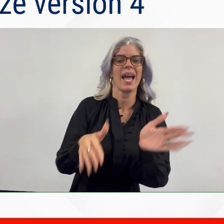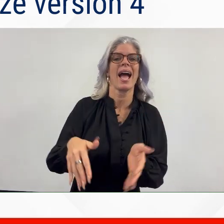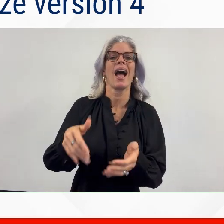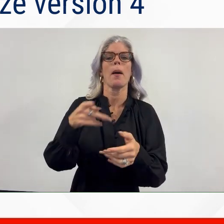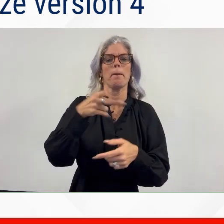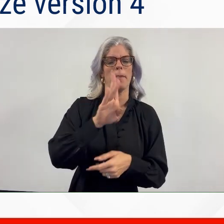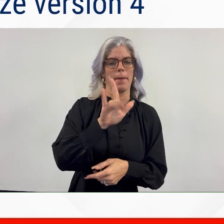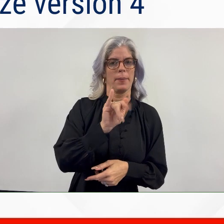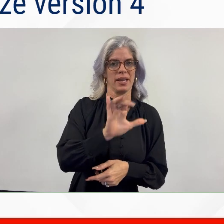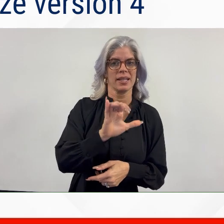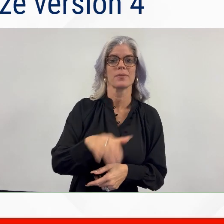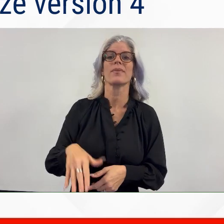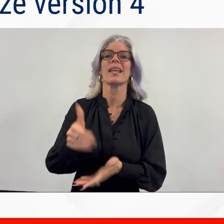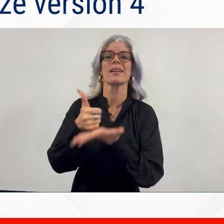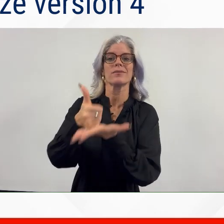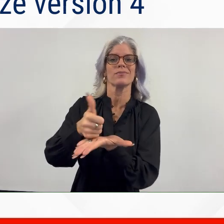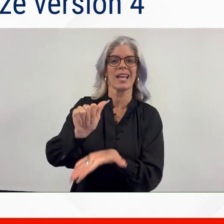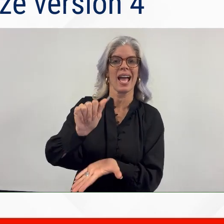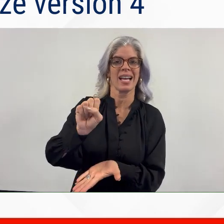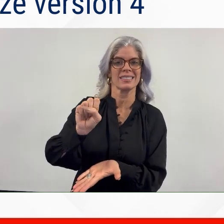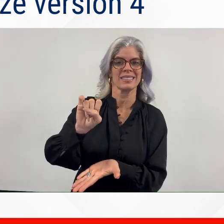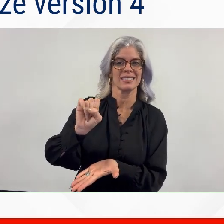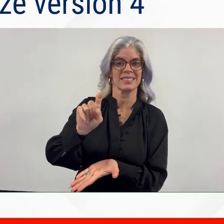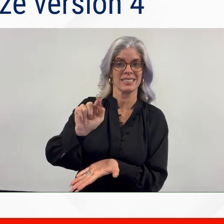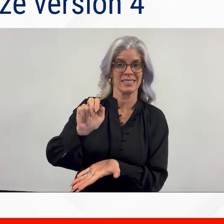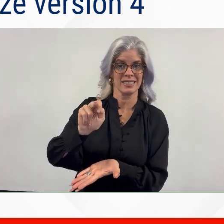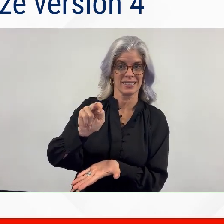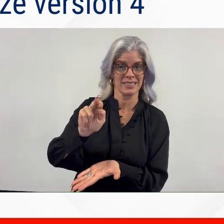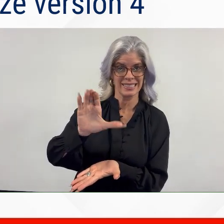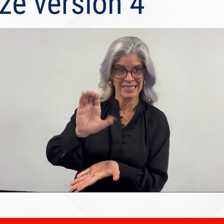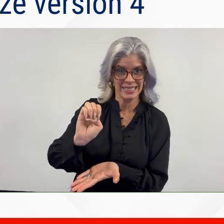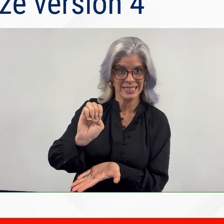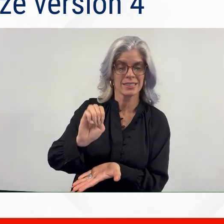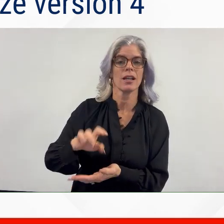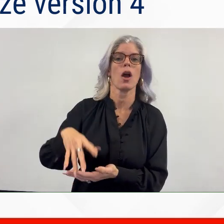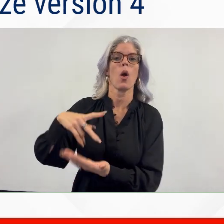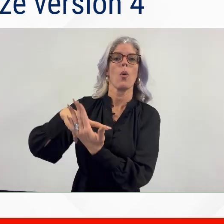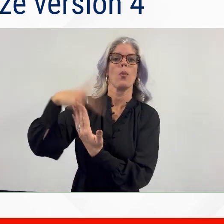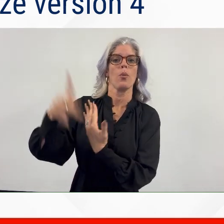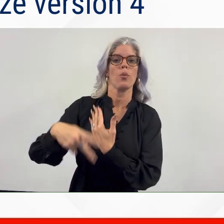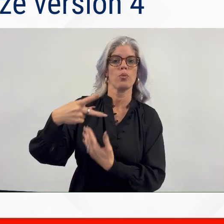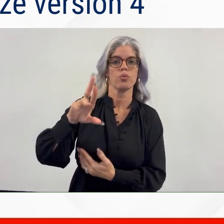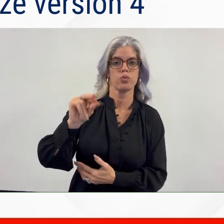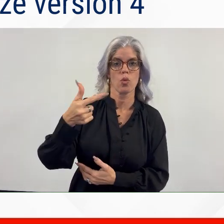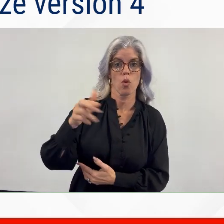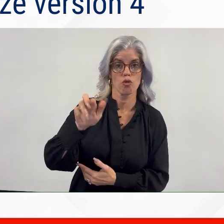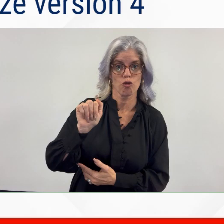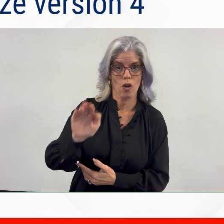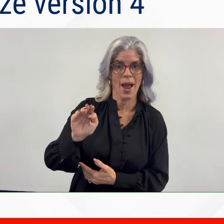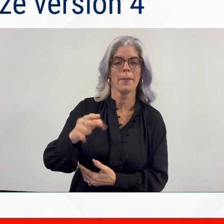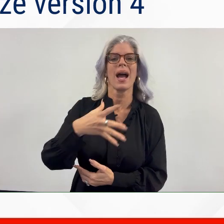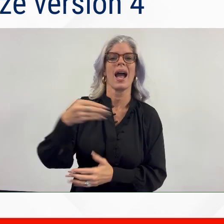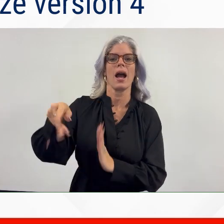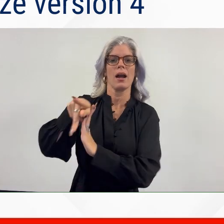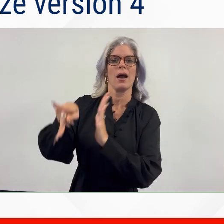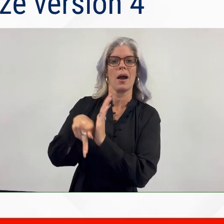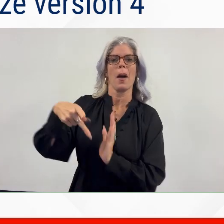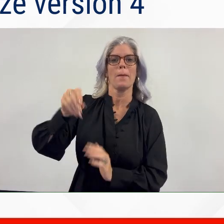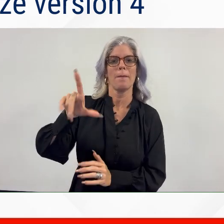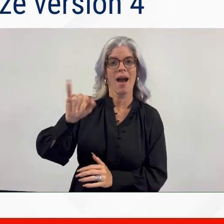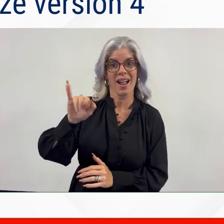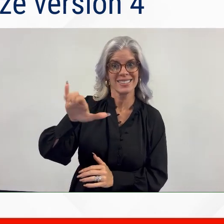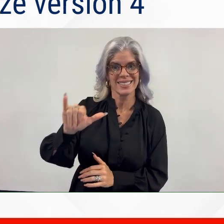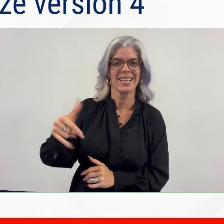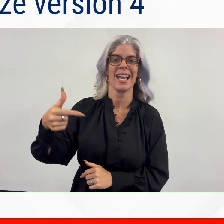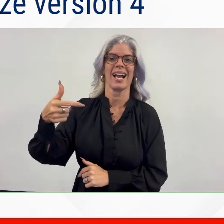a reference guide that includes policy and procedures for the PA program. As mentioned previously, the link to this document, as well as all